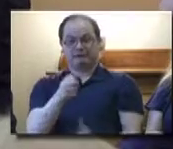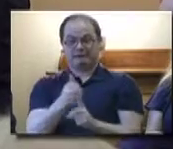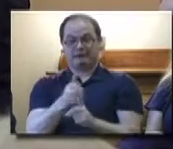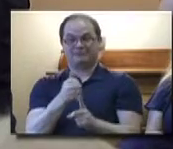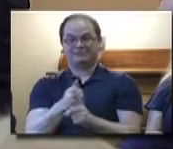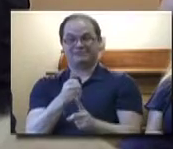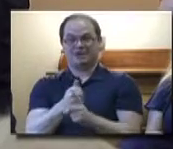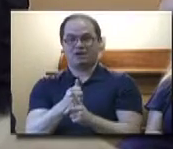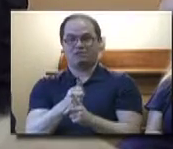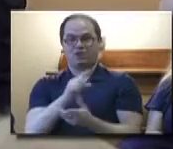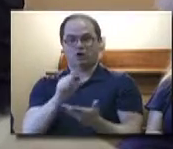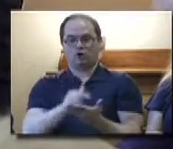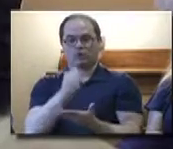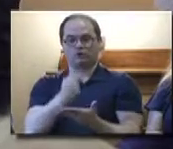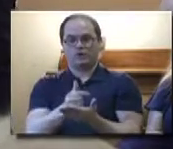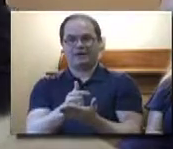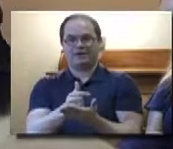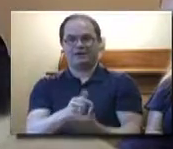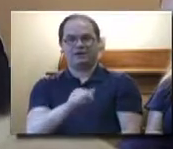graduated his